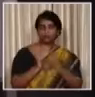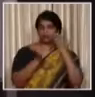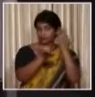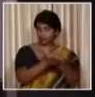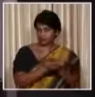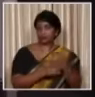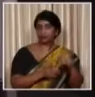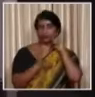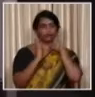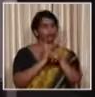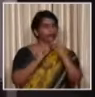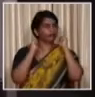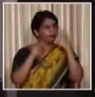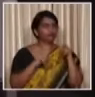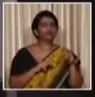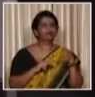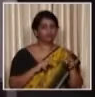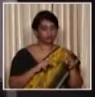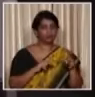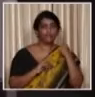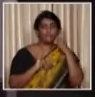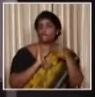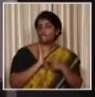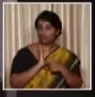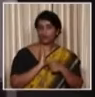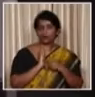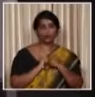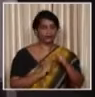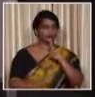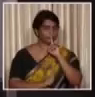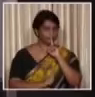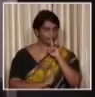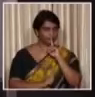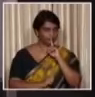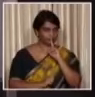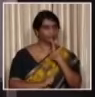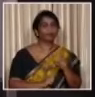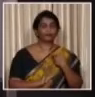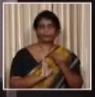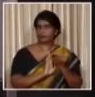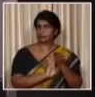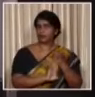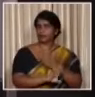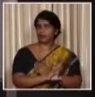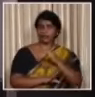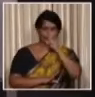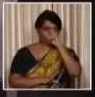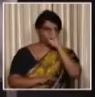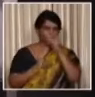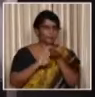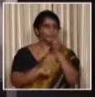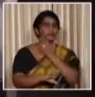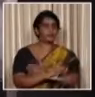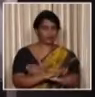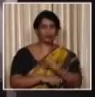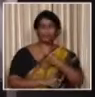methods. Please look into it as soon as possible. You know very well that if the electricity bills of consumers are added on two occasions, you can see